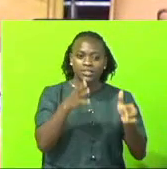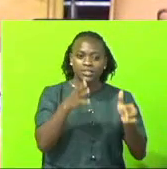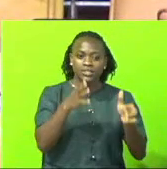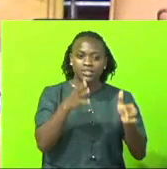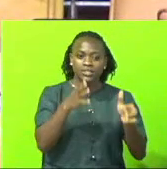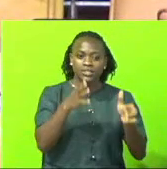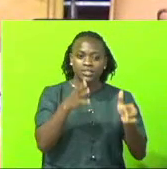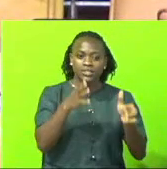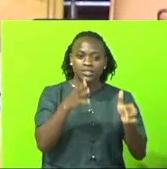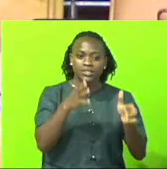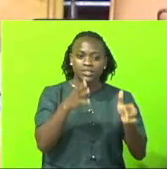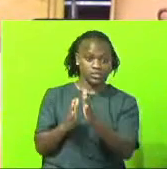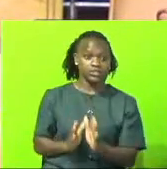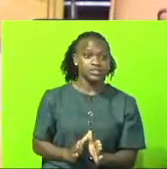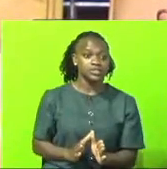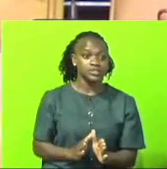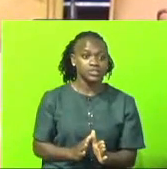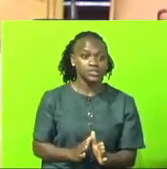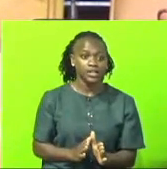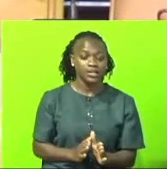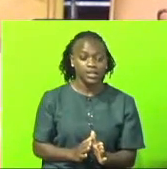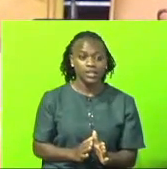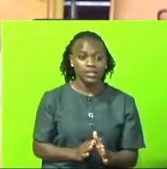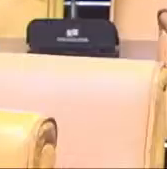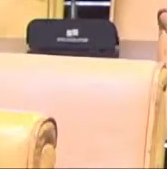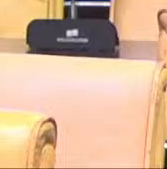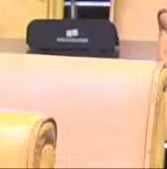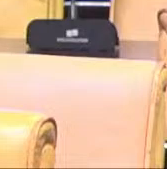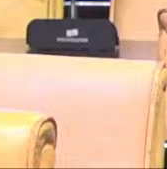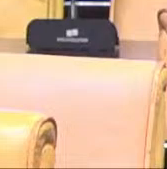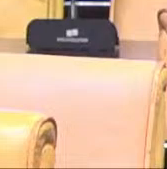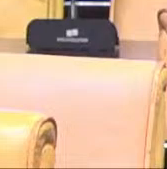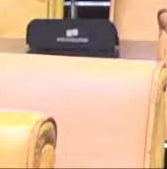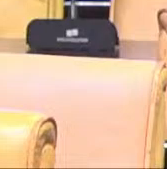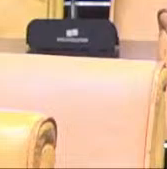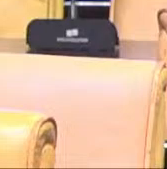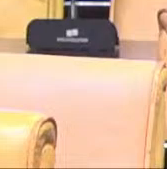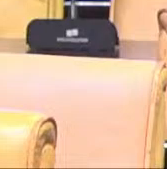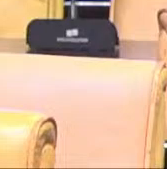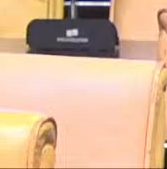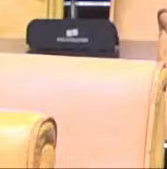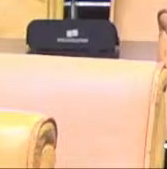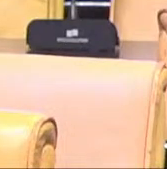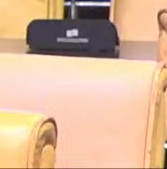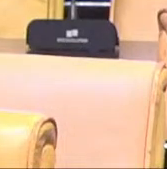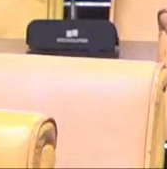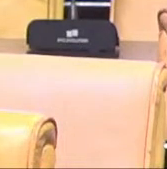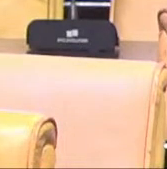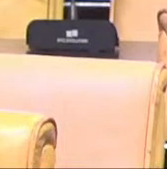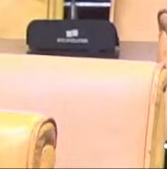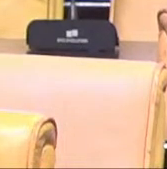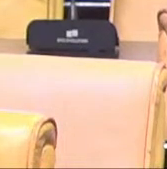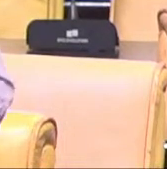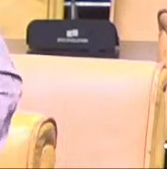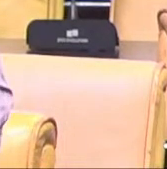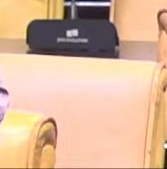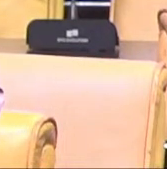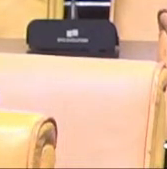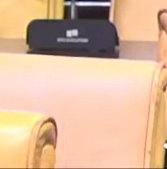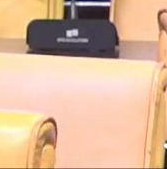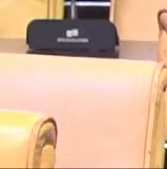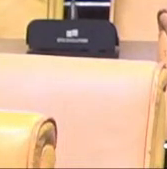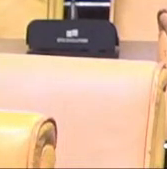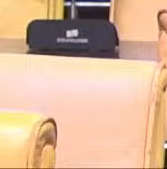leader has waxed lyrical on the legal implications of the statement